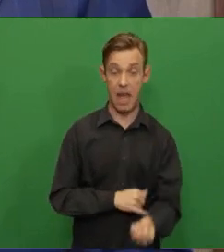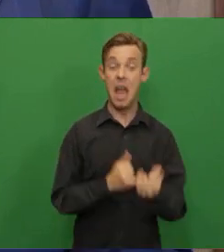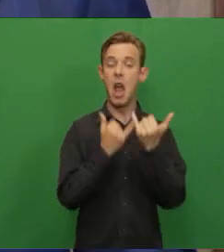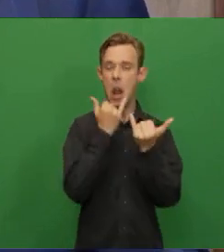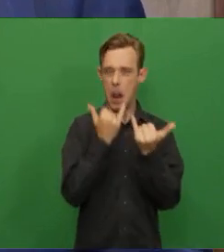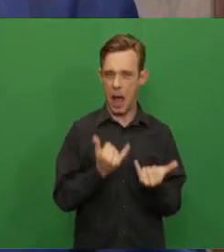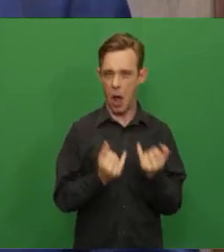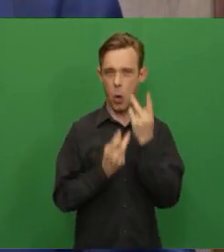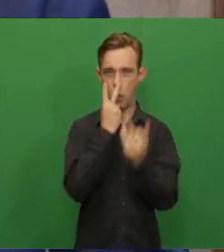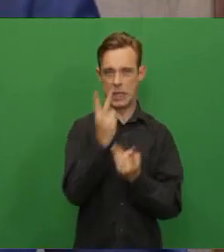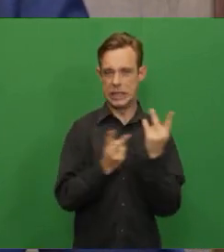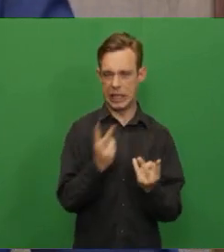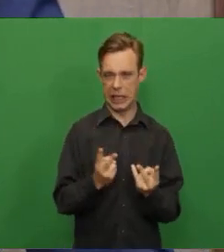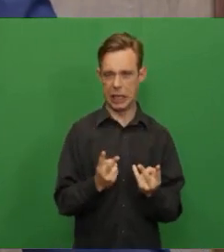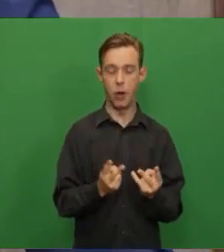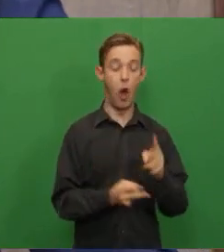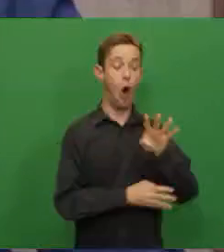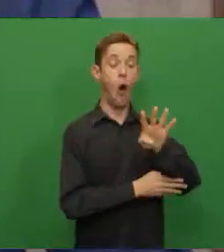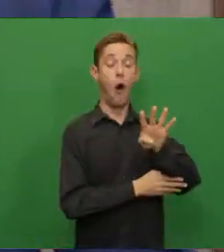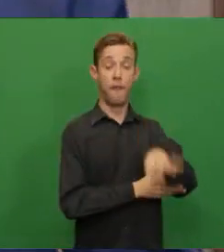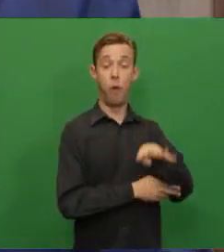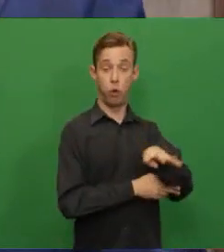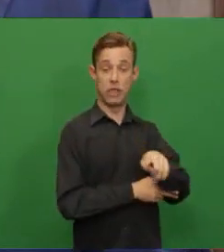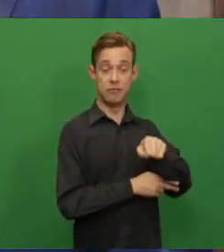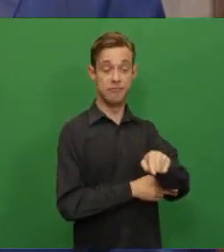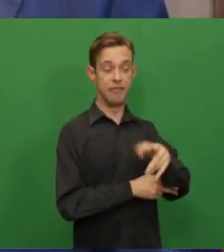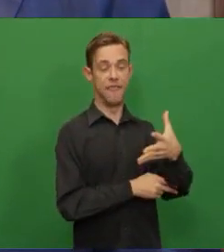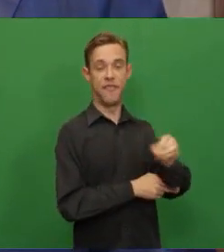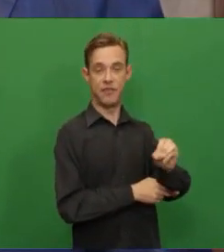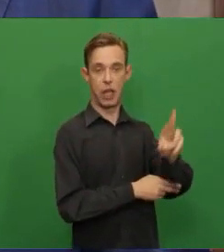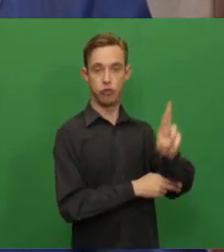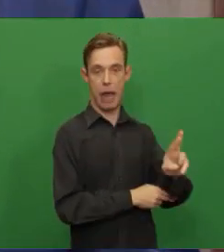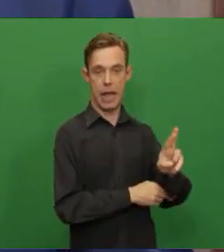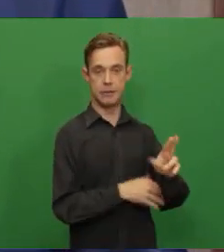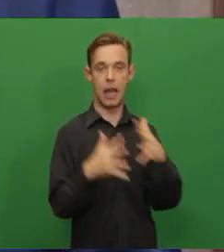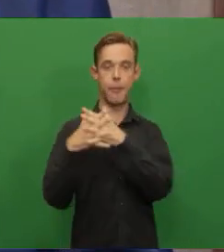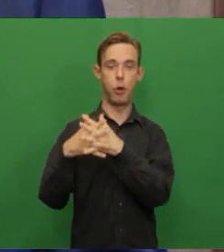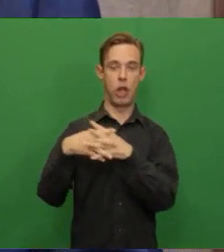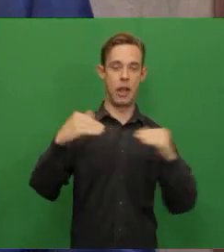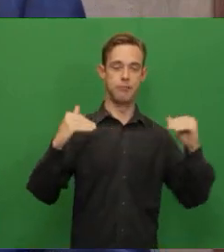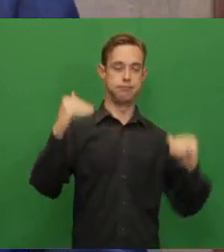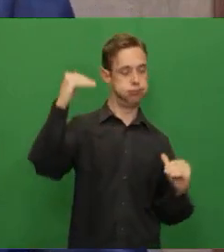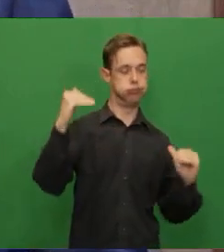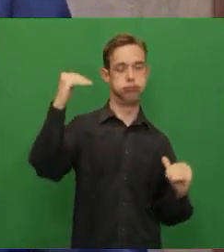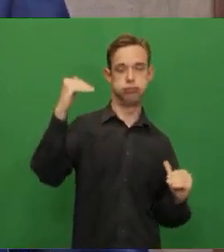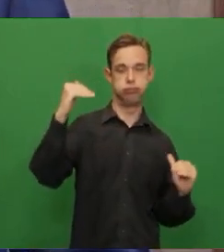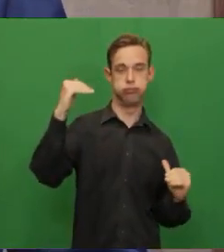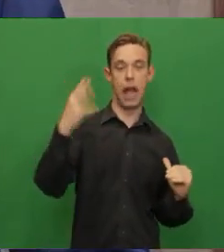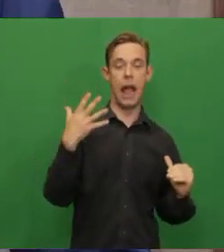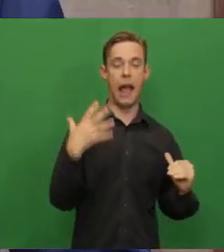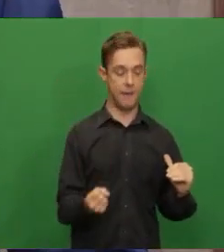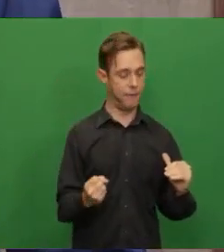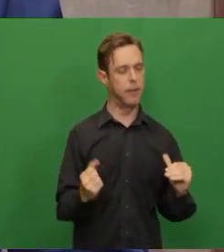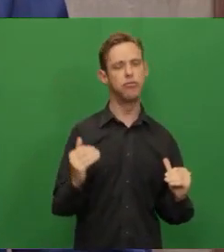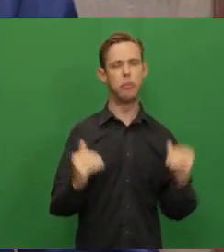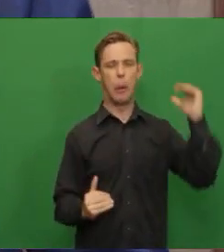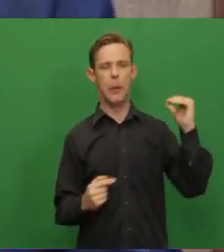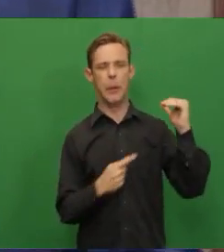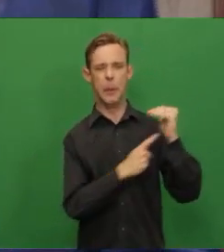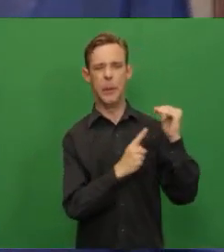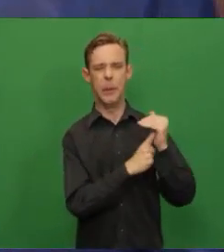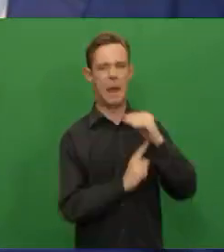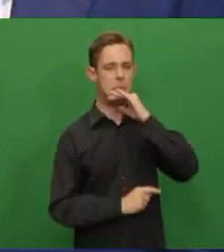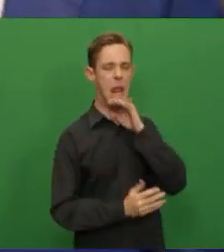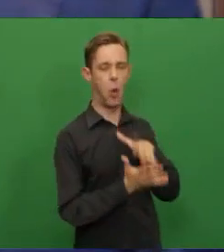14 rands 50 against the US dollar, compared with 14 rands 20 at the time of the previous meeting. At these